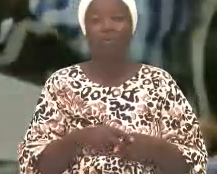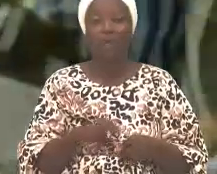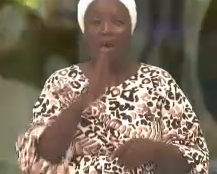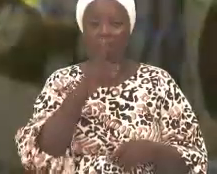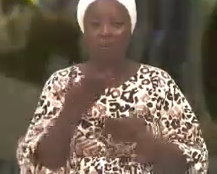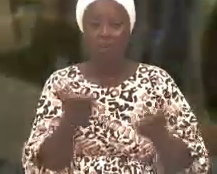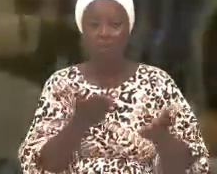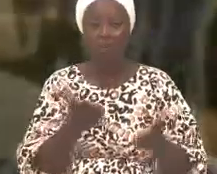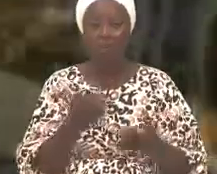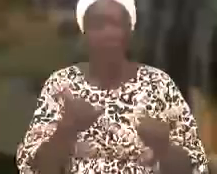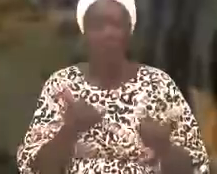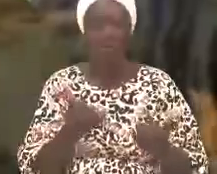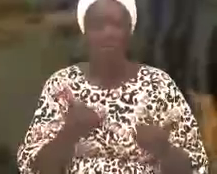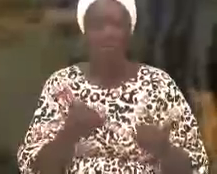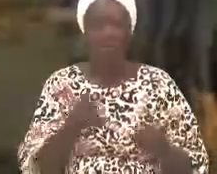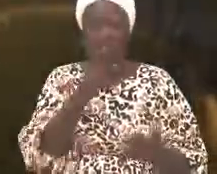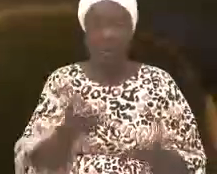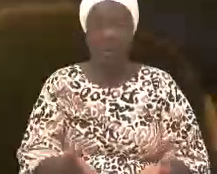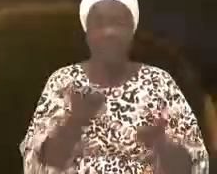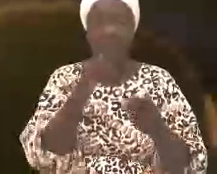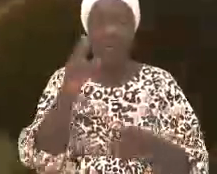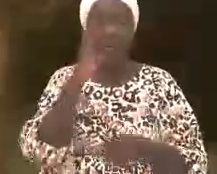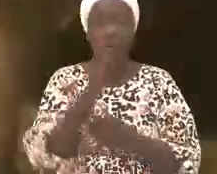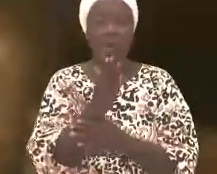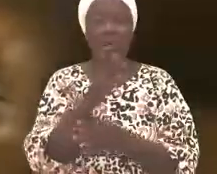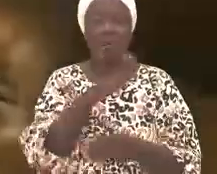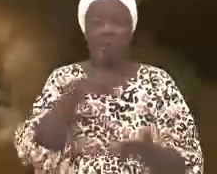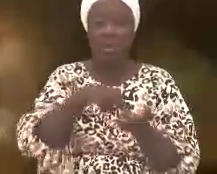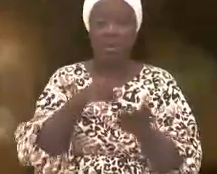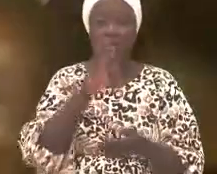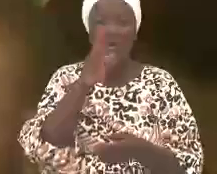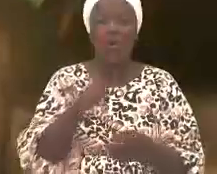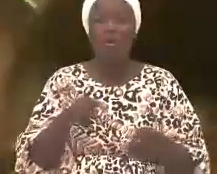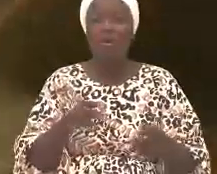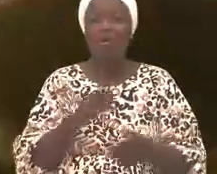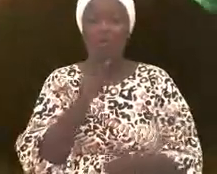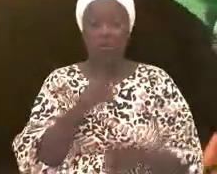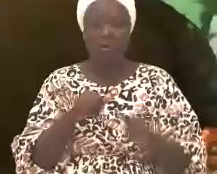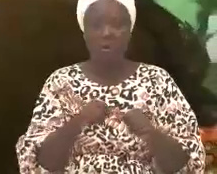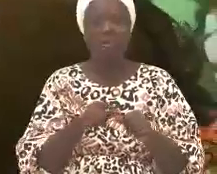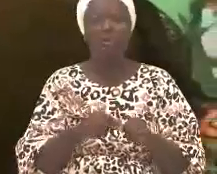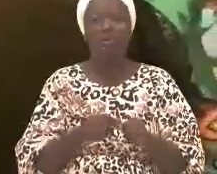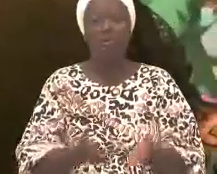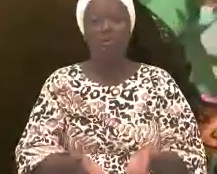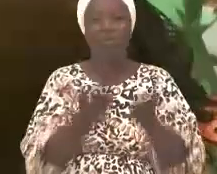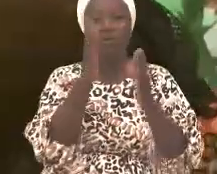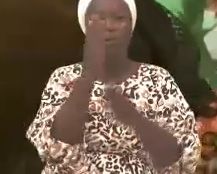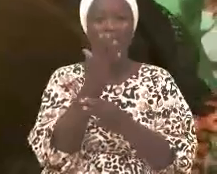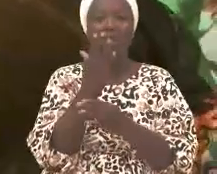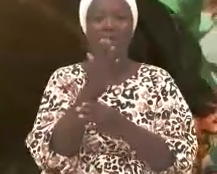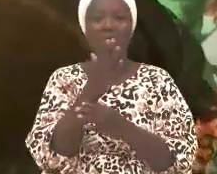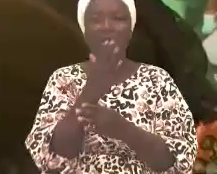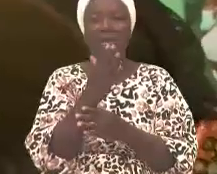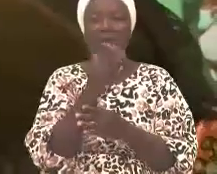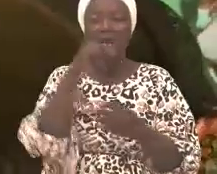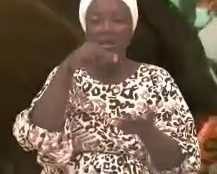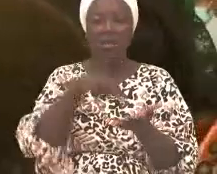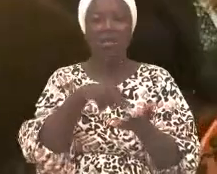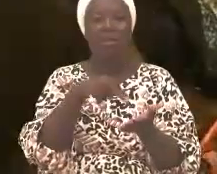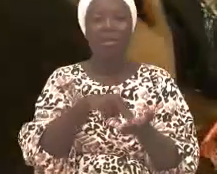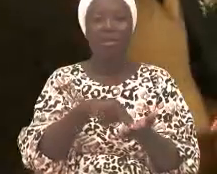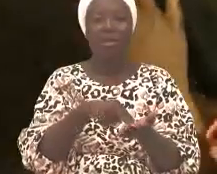now? You're raising up your hand. You're standing up. Keep the hand up and keep standing. I